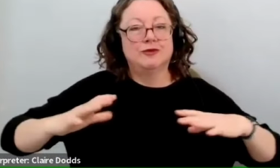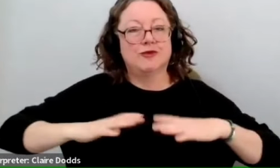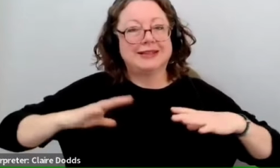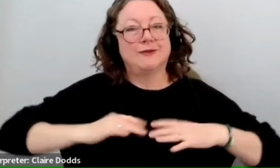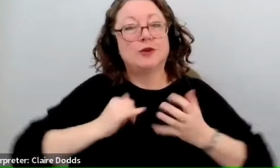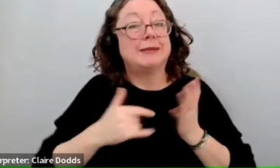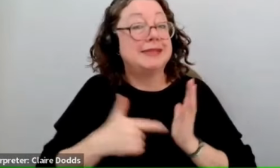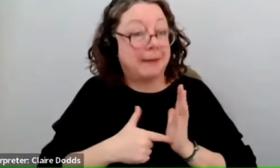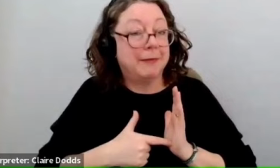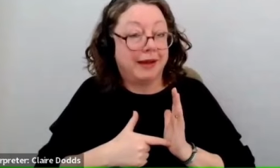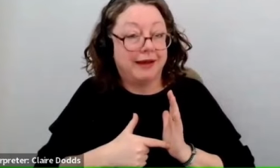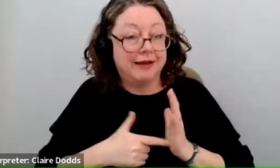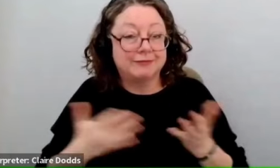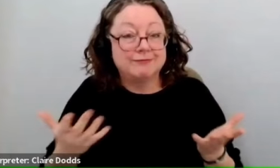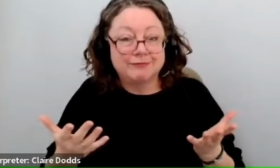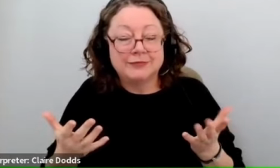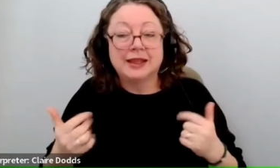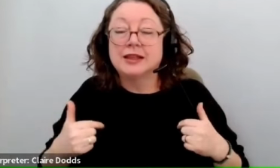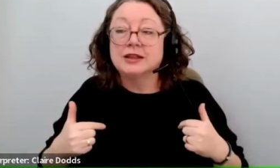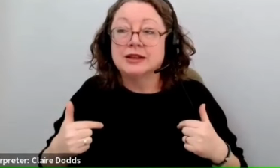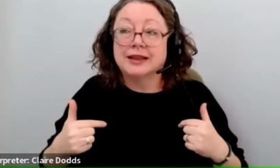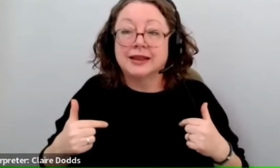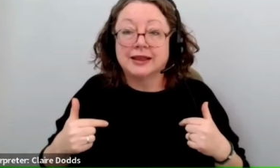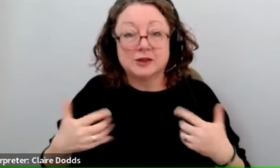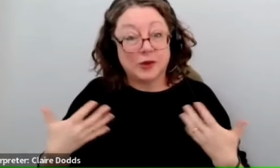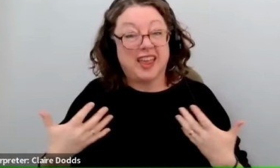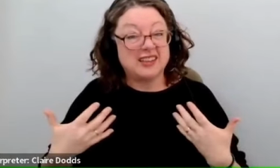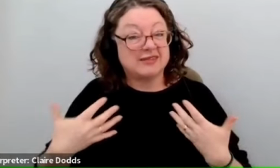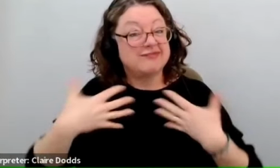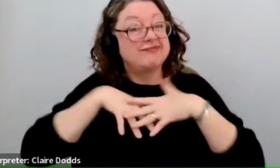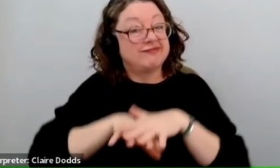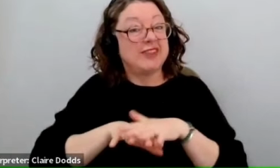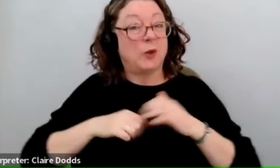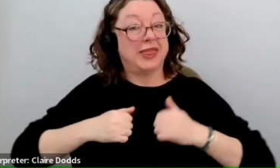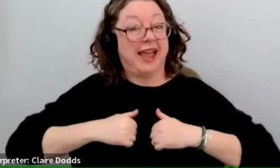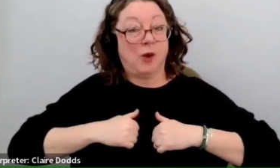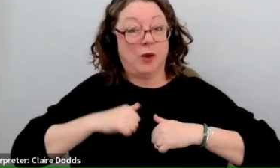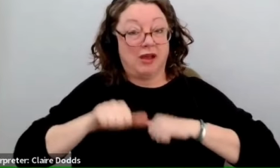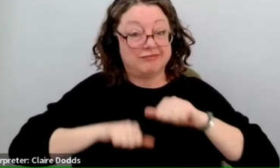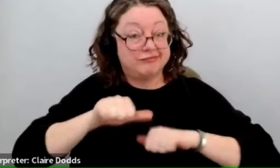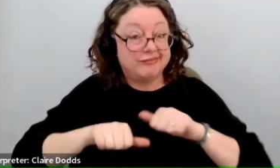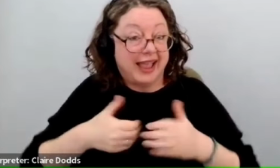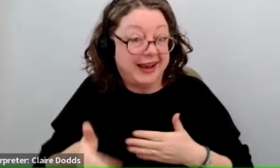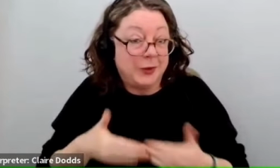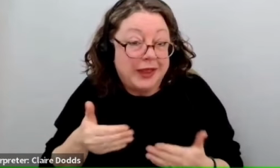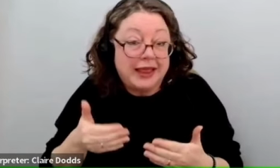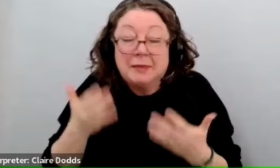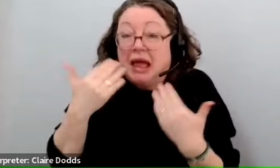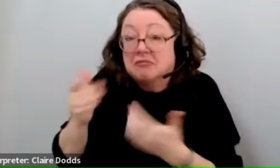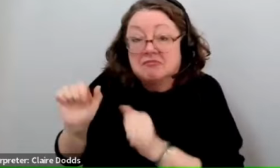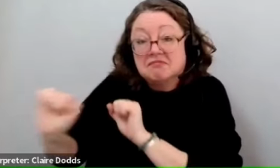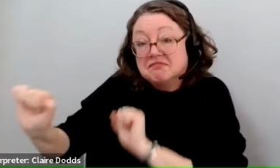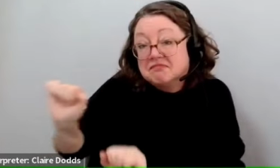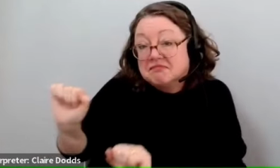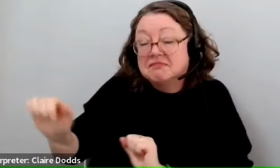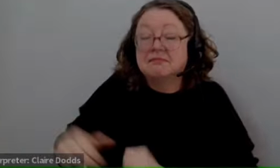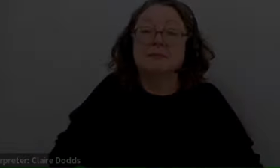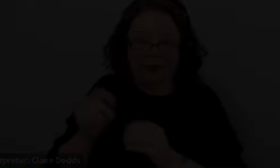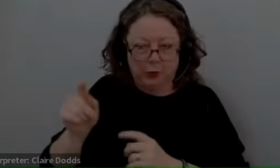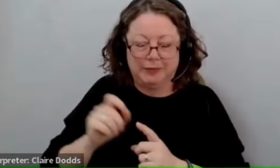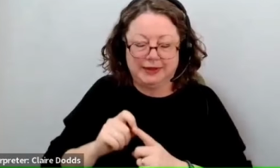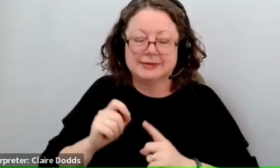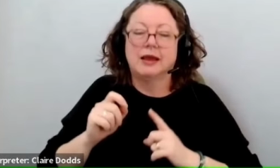to co-create things and then be able to put things in place for September. I very much see it as part and parcel of what we're already